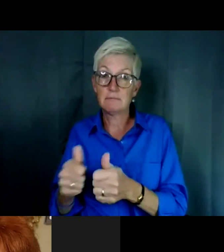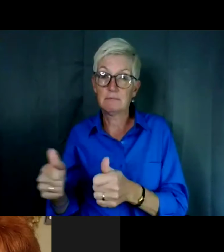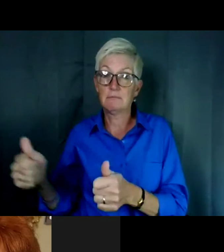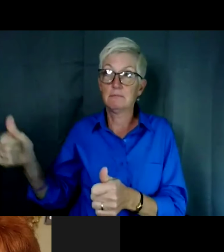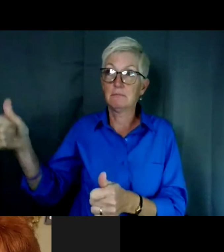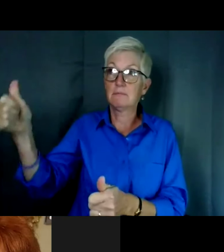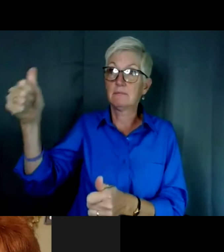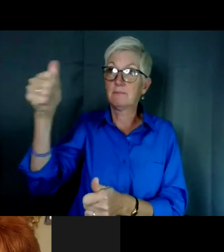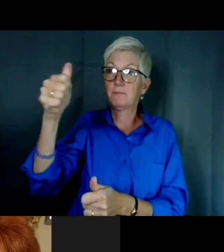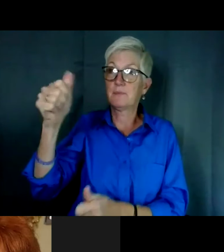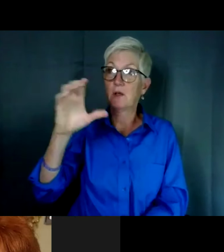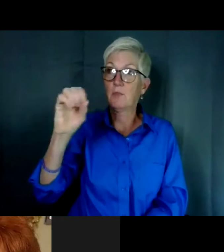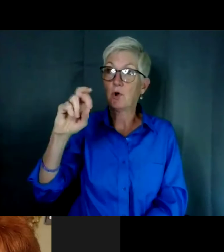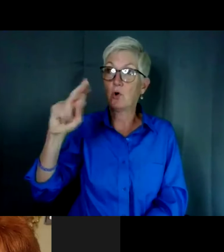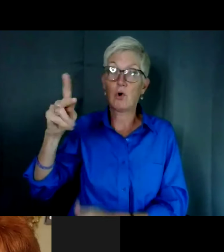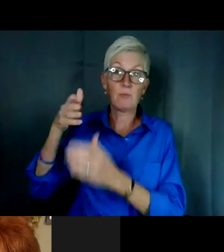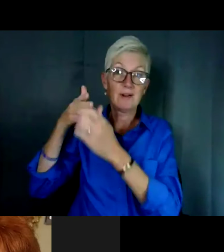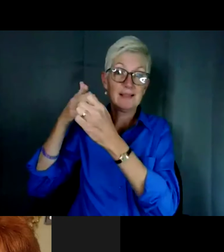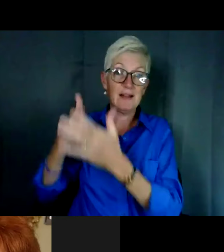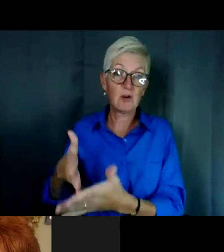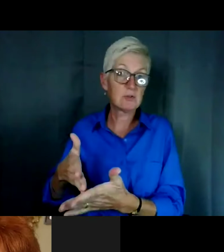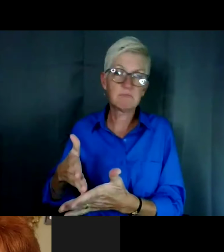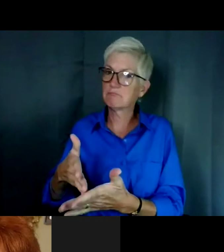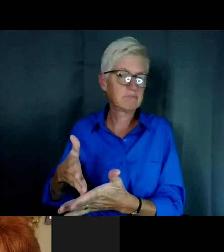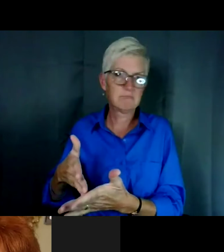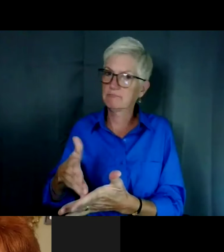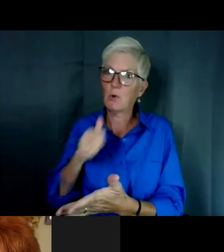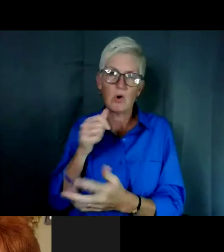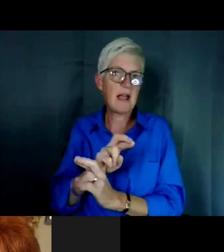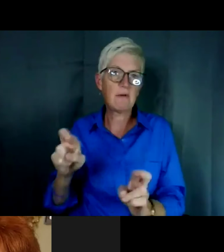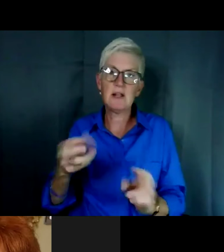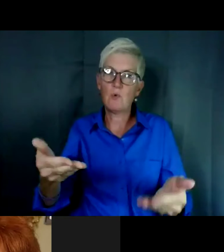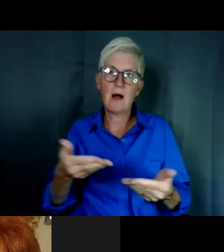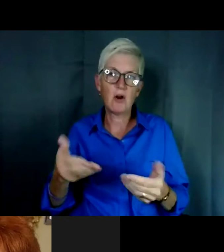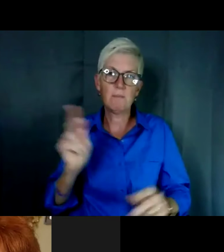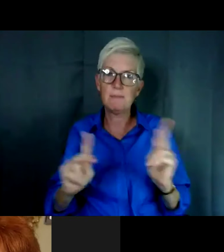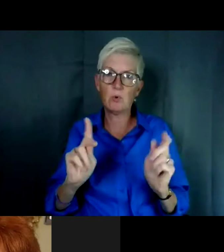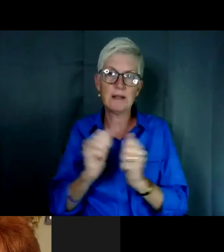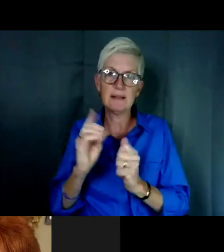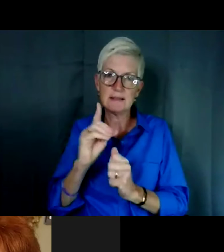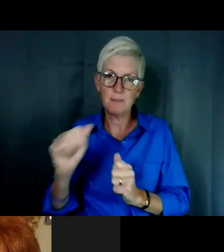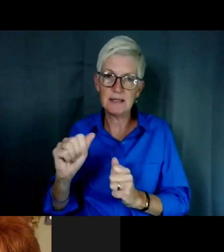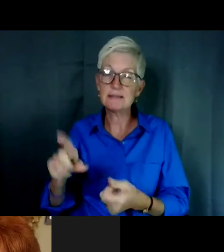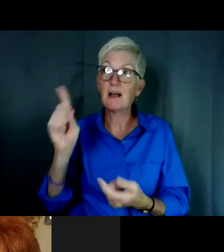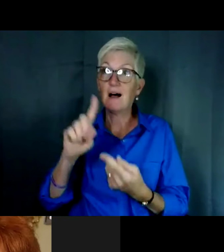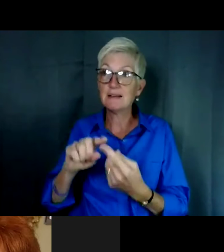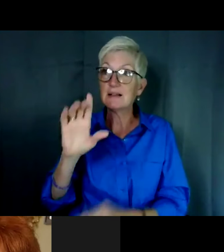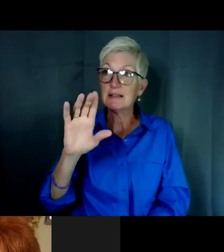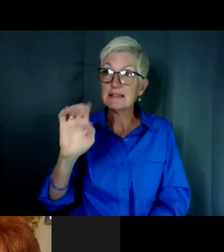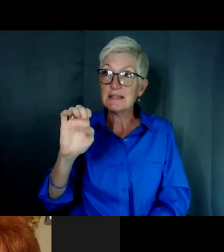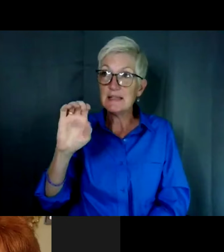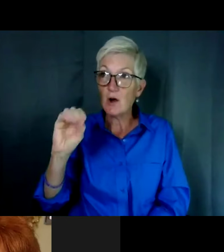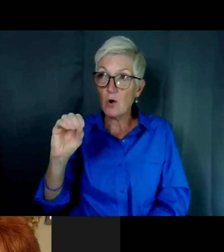had not bought into the idea of hiring disabilities. And until, you know, the CEO and the upper level